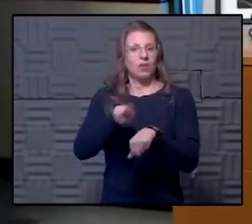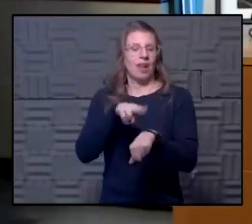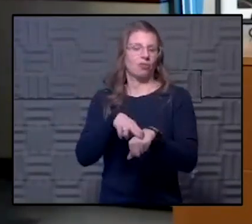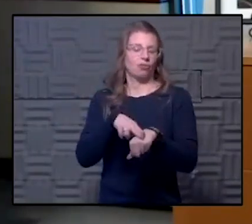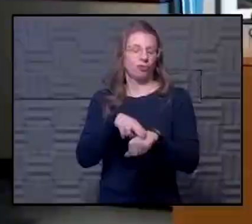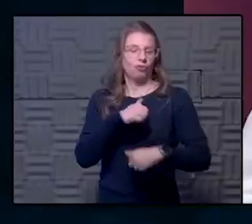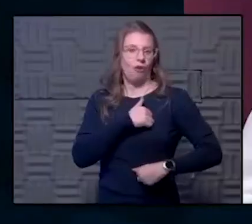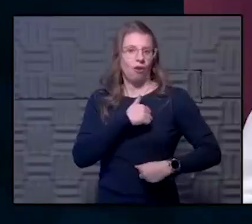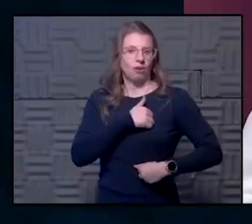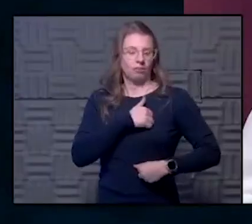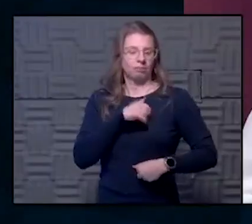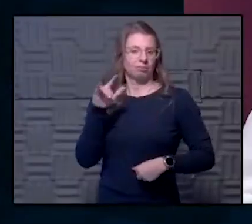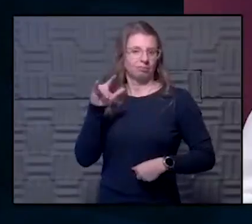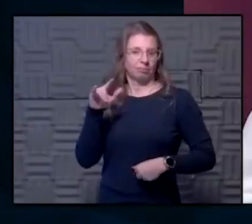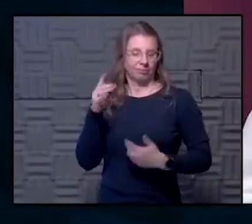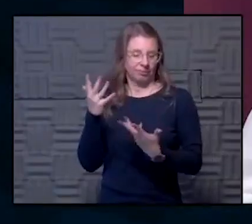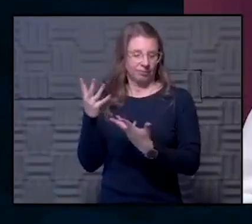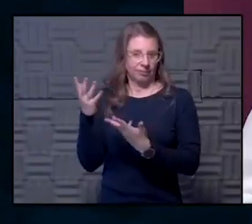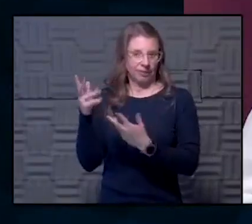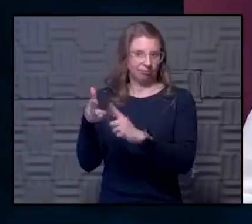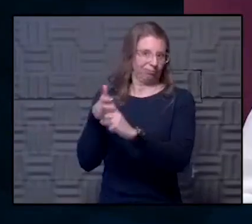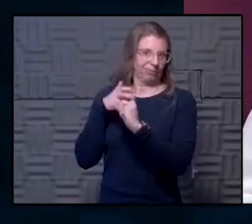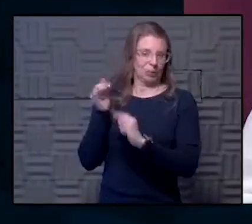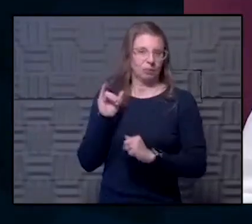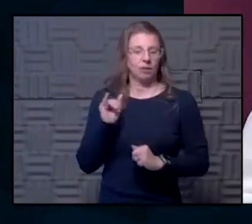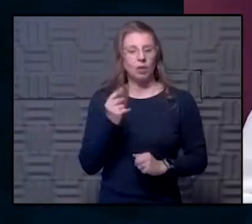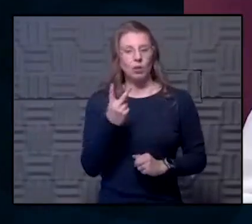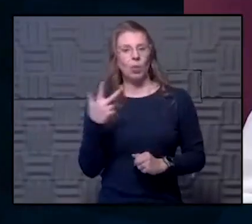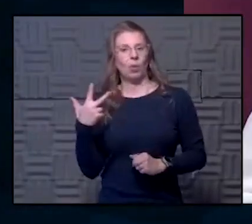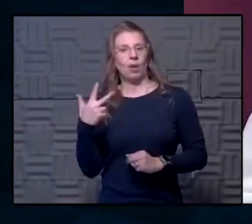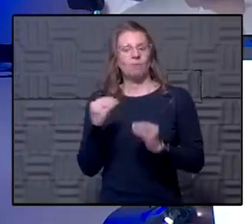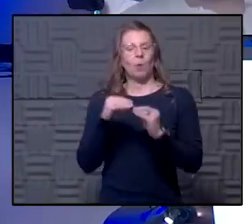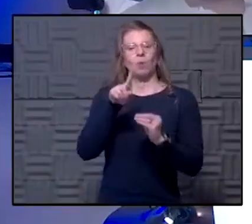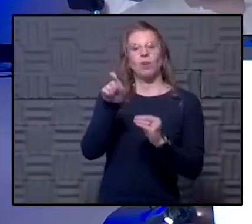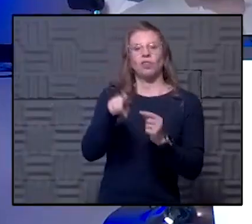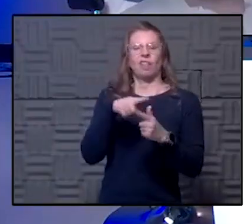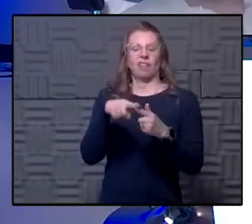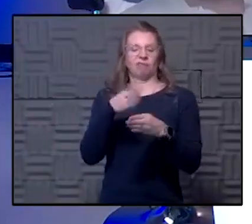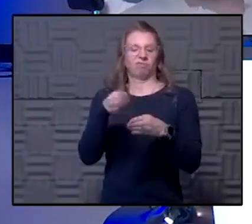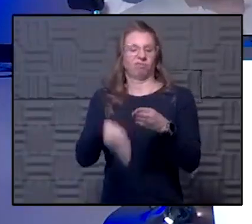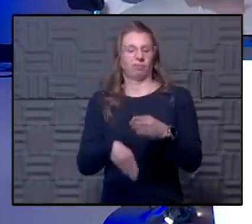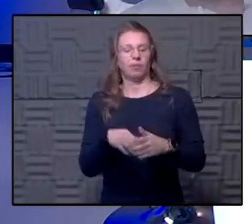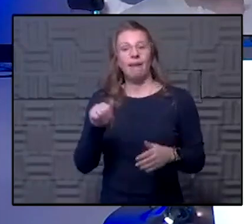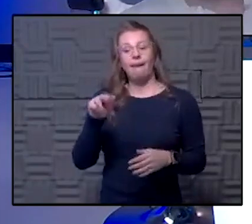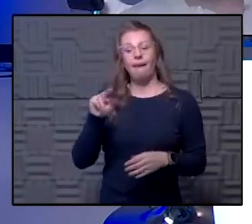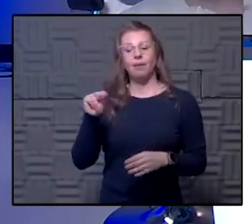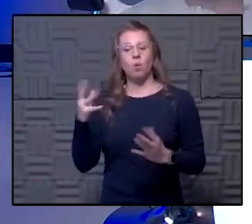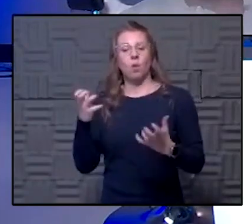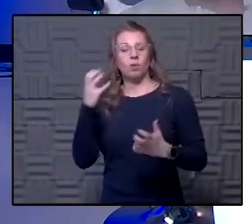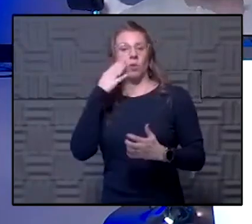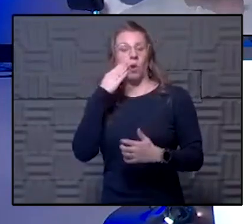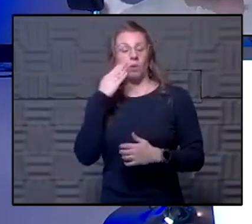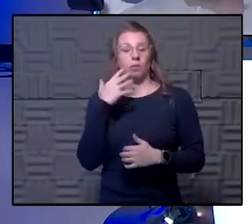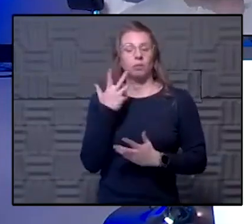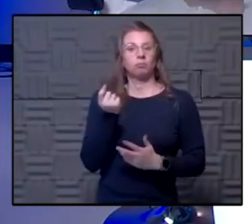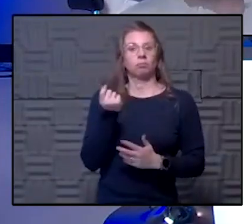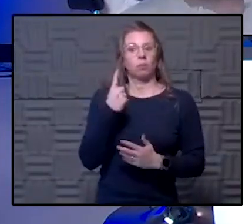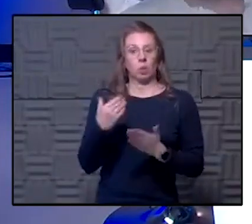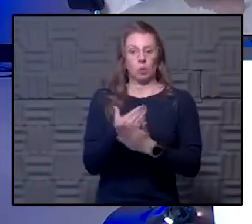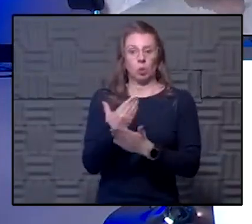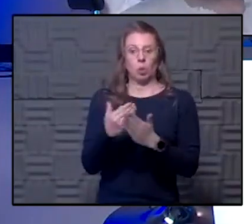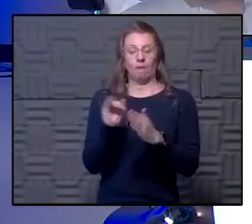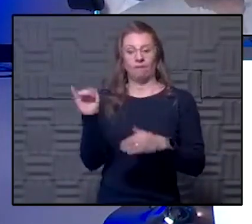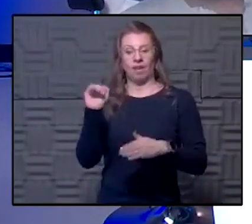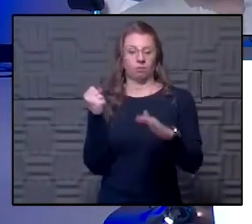airmen. All right, we have 2 or 3 more questions and then we'll call it a day. Ann wants to know, she says she sees that the new infections